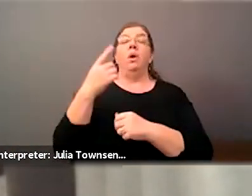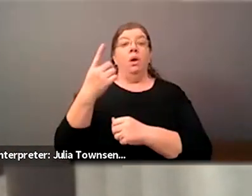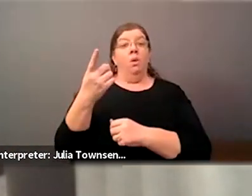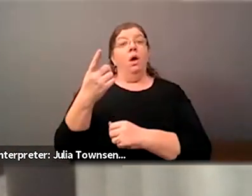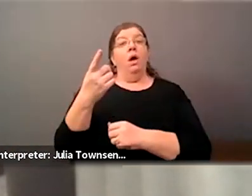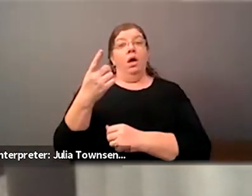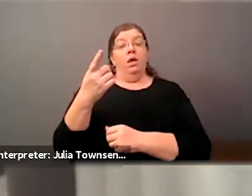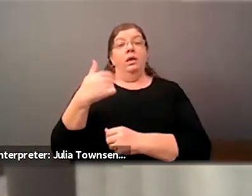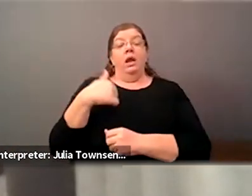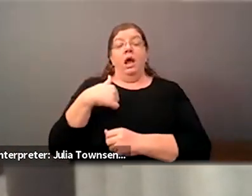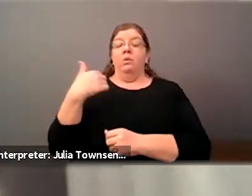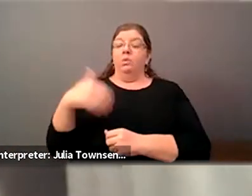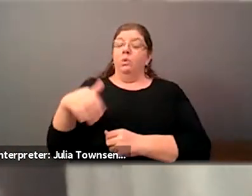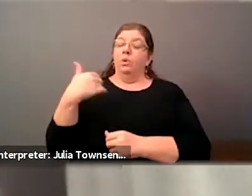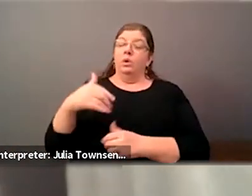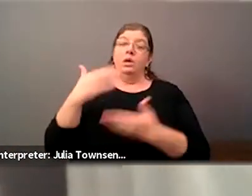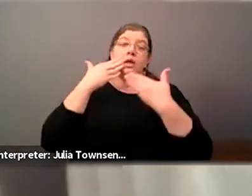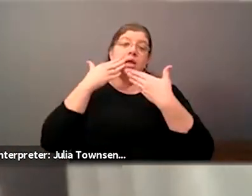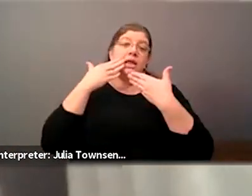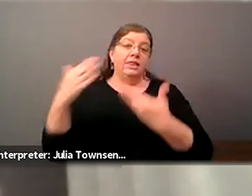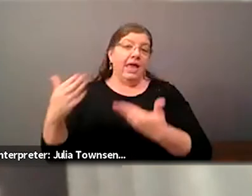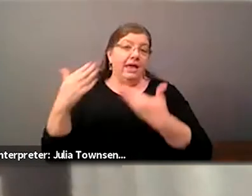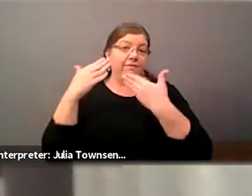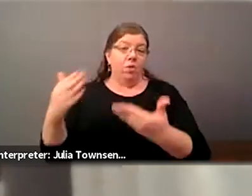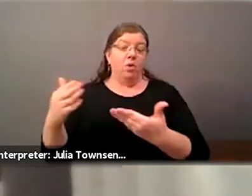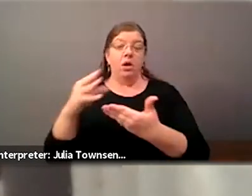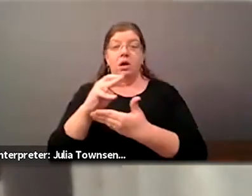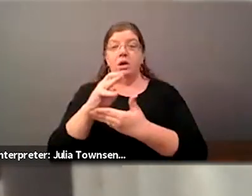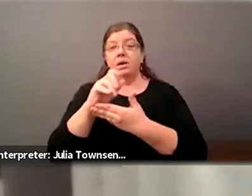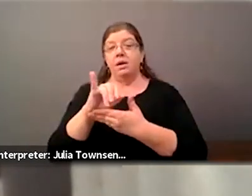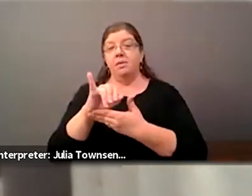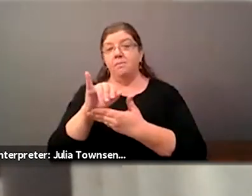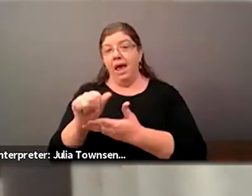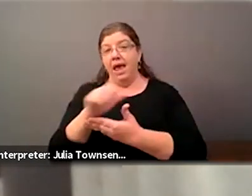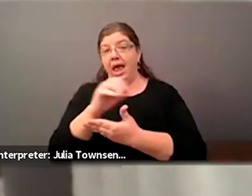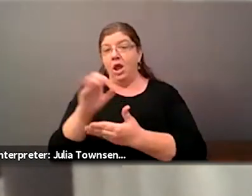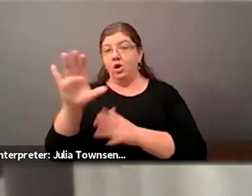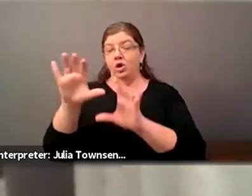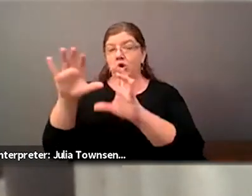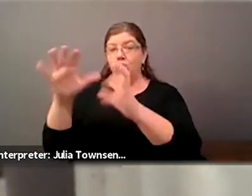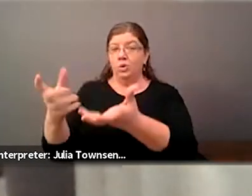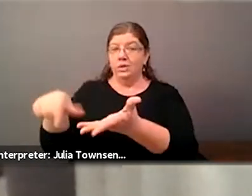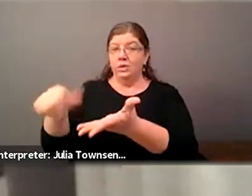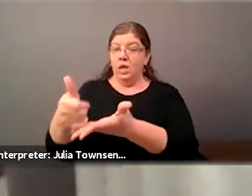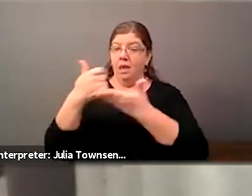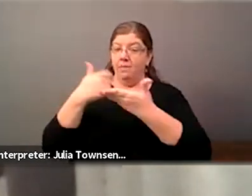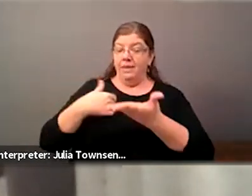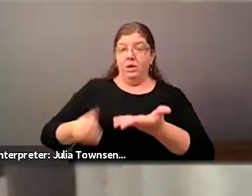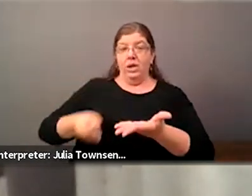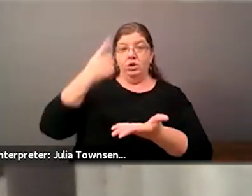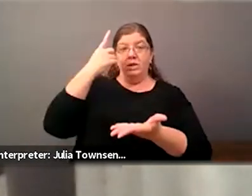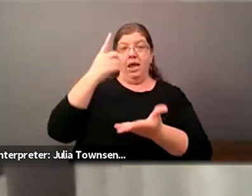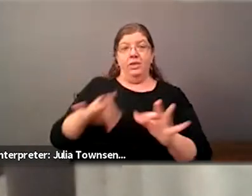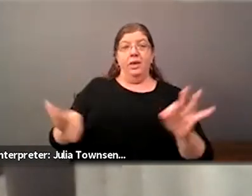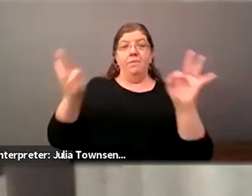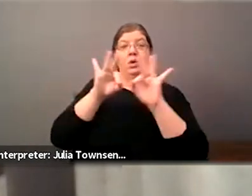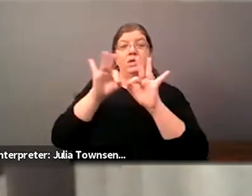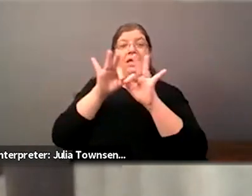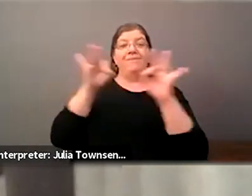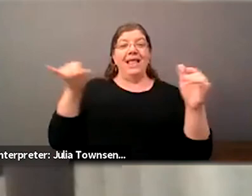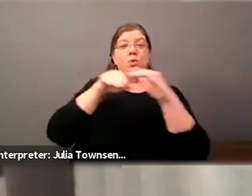i am so thankful for maria and her unit is helping me understand the importance of language